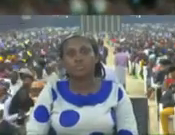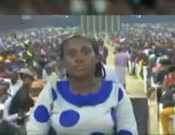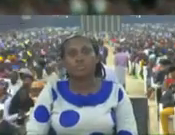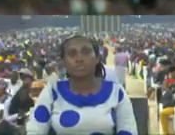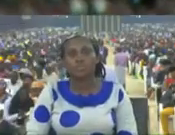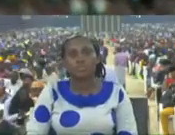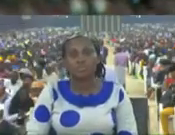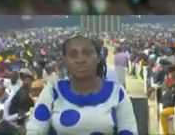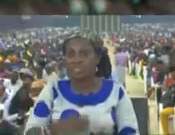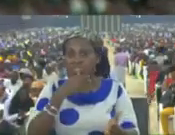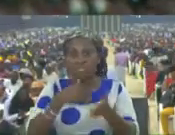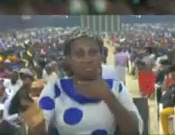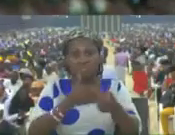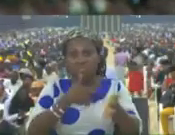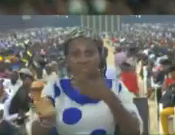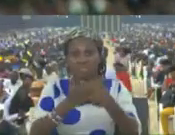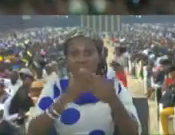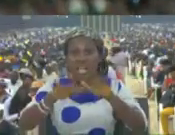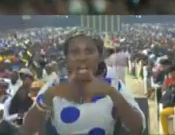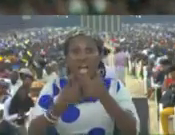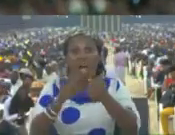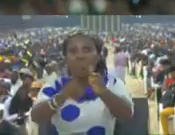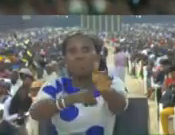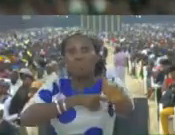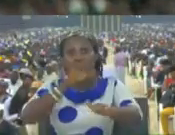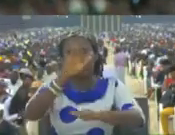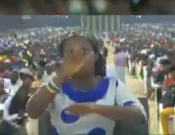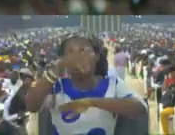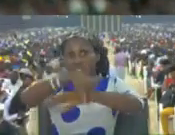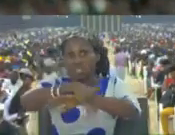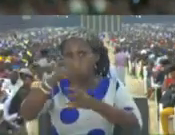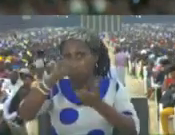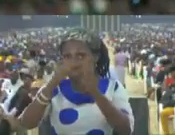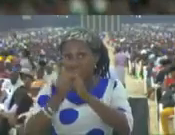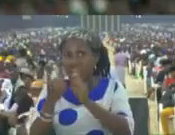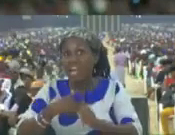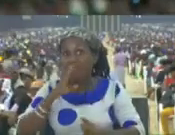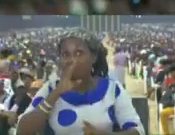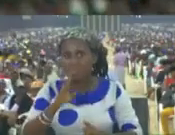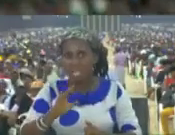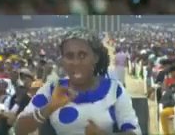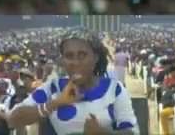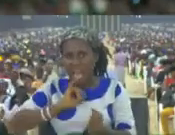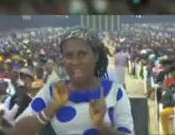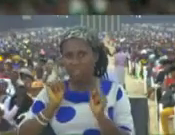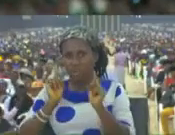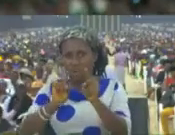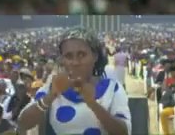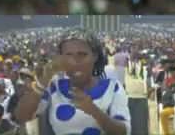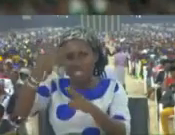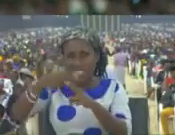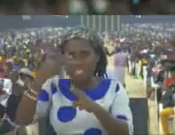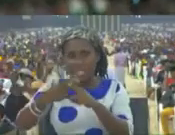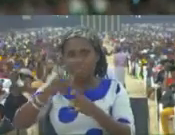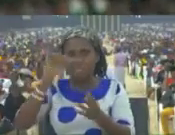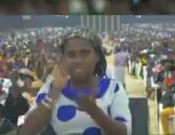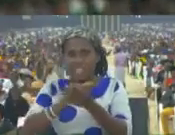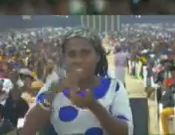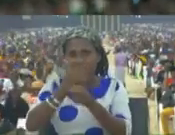It doesn't matter how long your darkness has been. I come in the name of the one who made heaven and